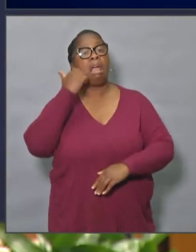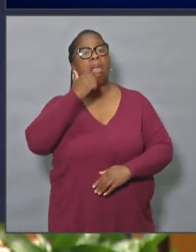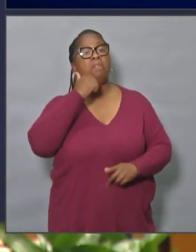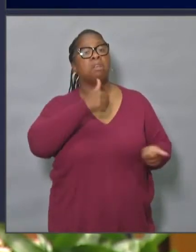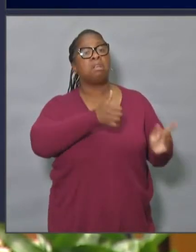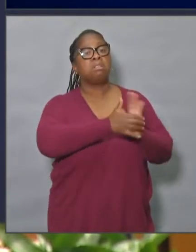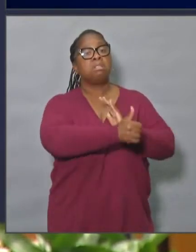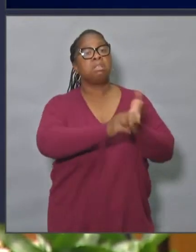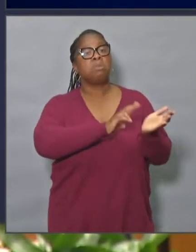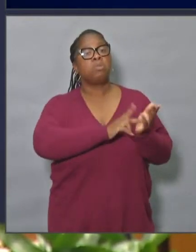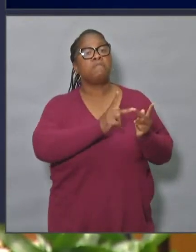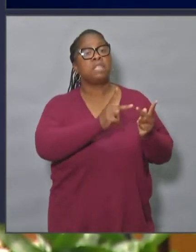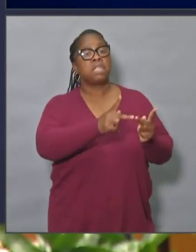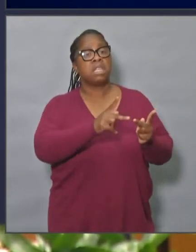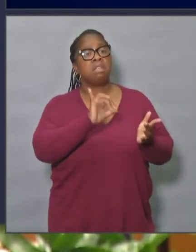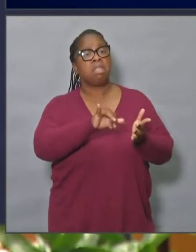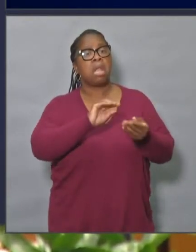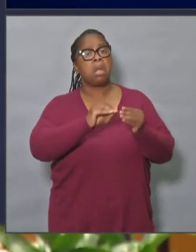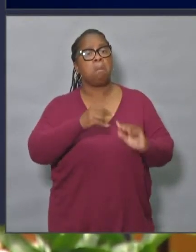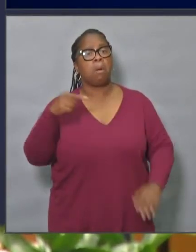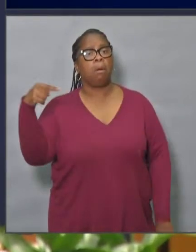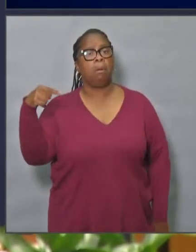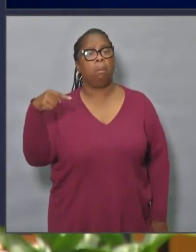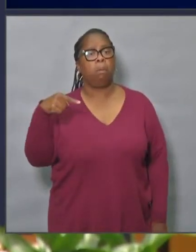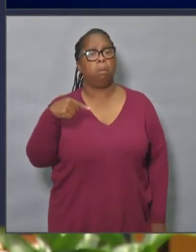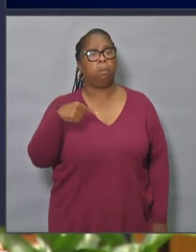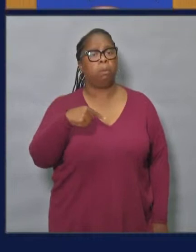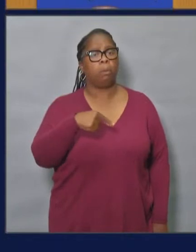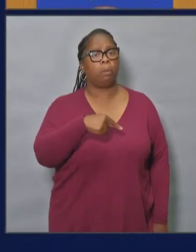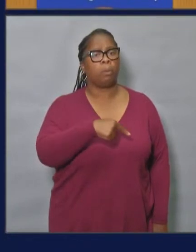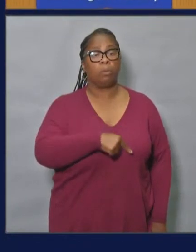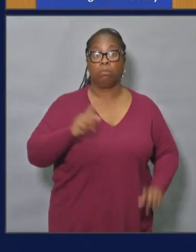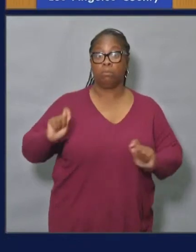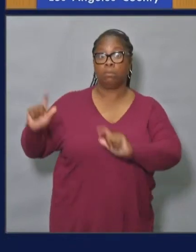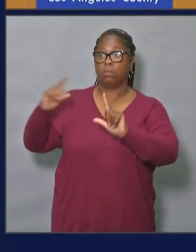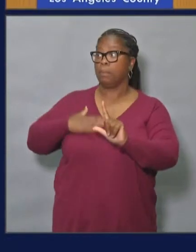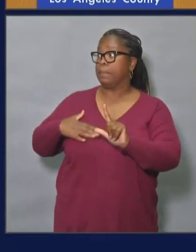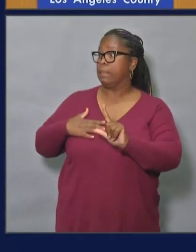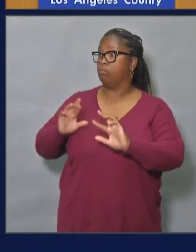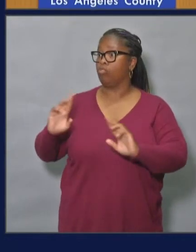nursing facilities. And I'll take the slide if we have that.